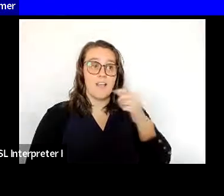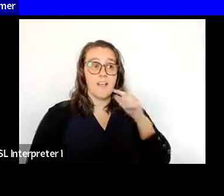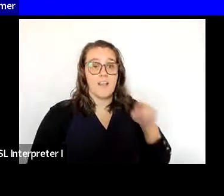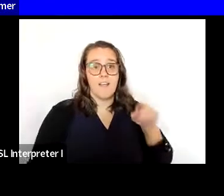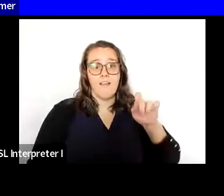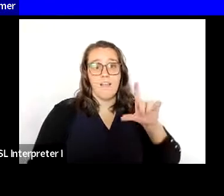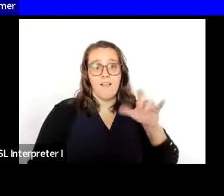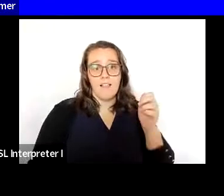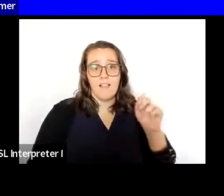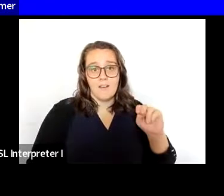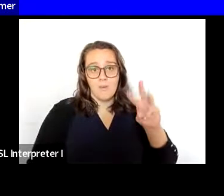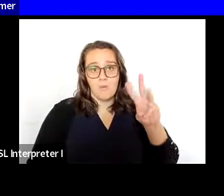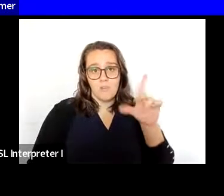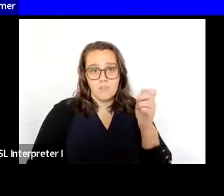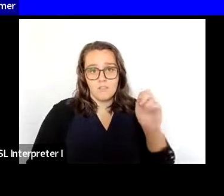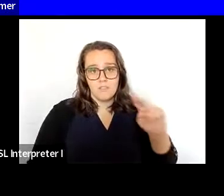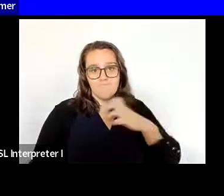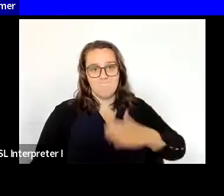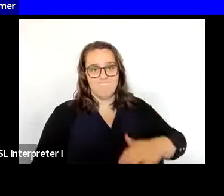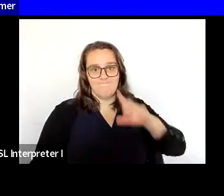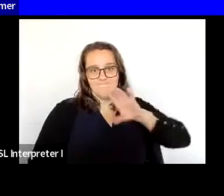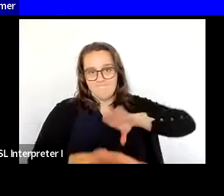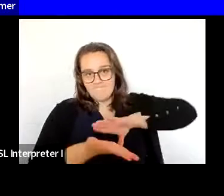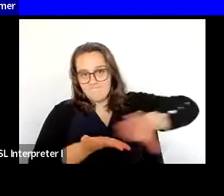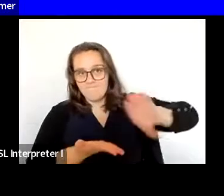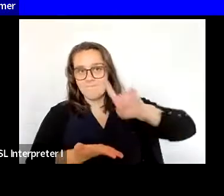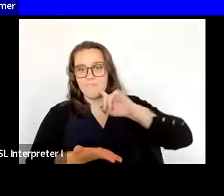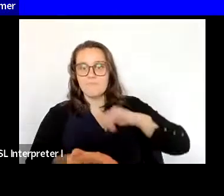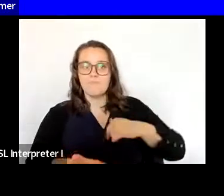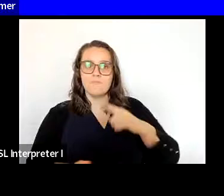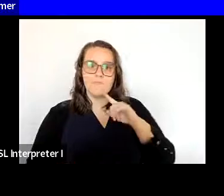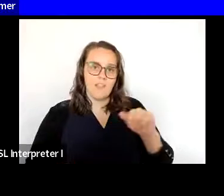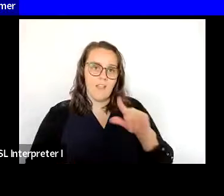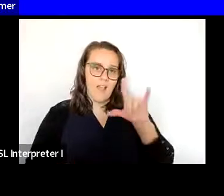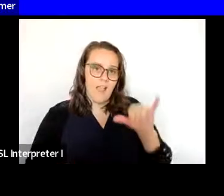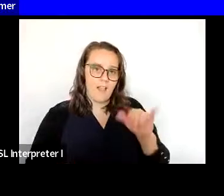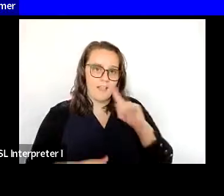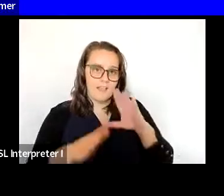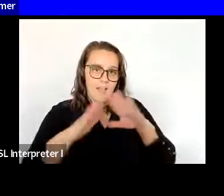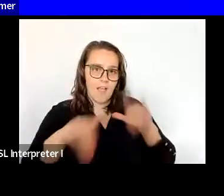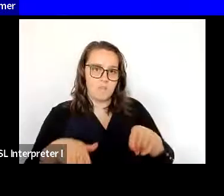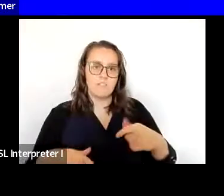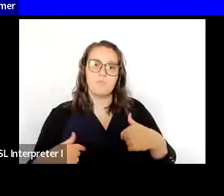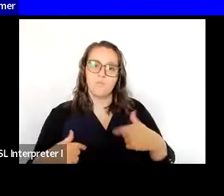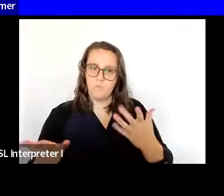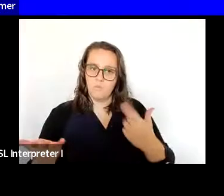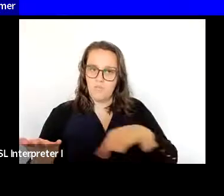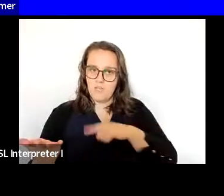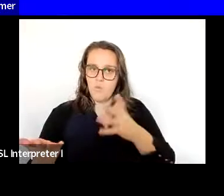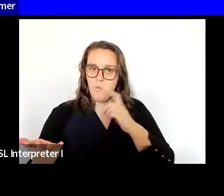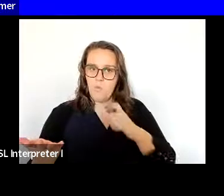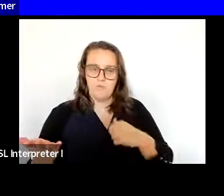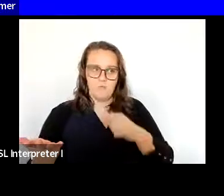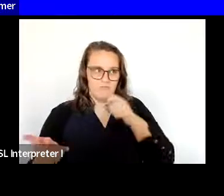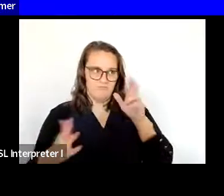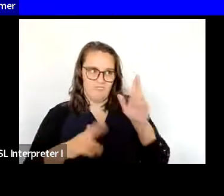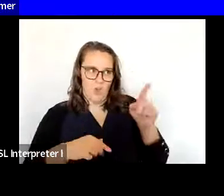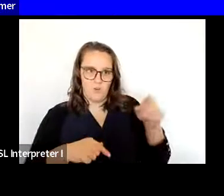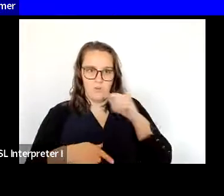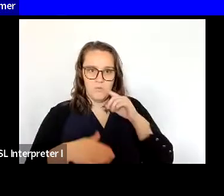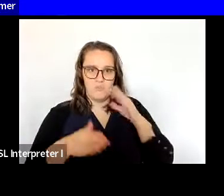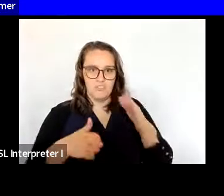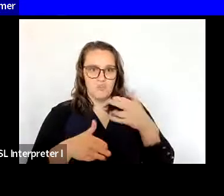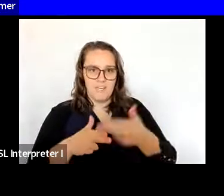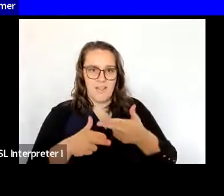in the district, it is desirable that the Ellen Wilson Place designation be changed. Moreover, given the historic Navy